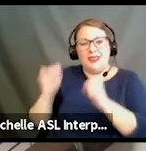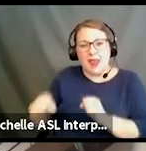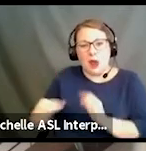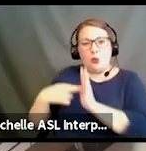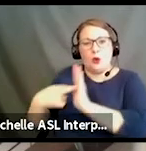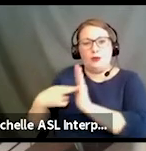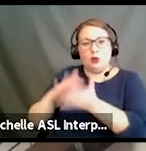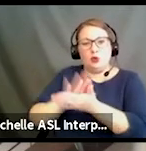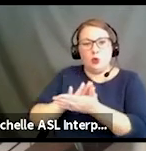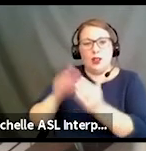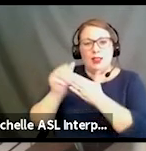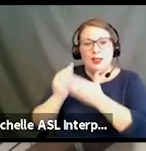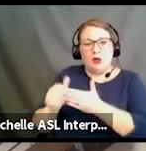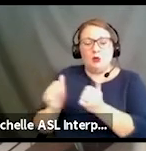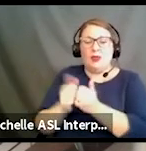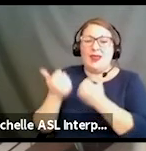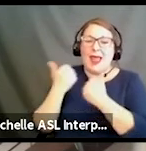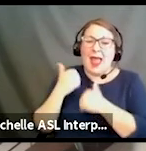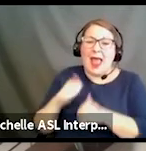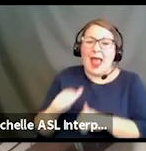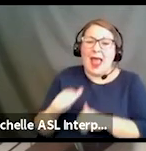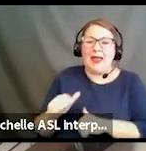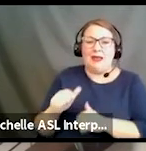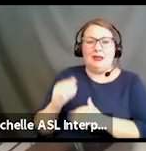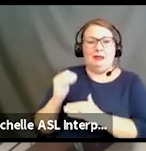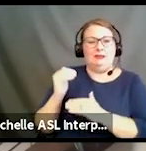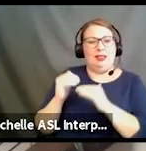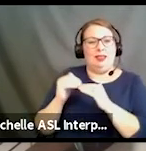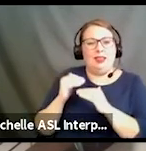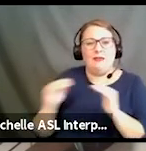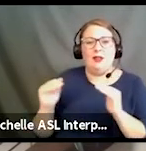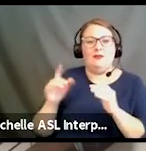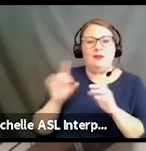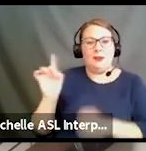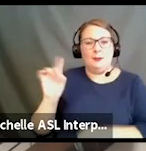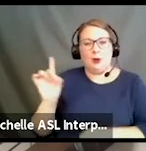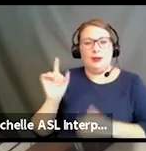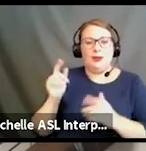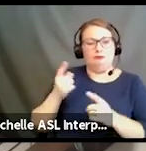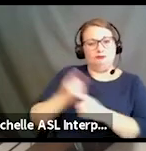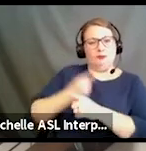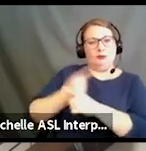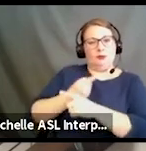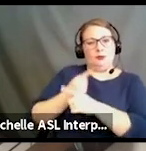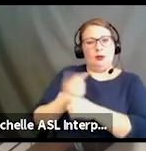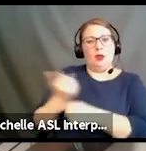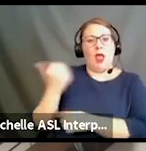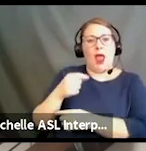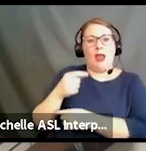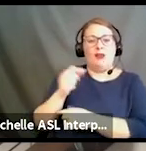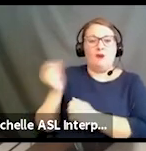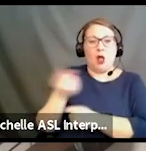represent school leaders with any sense of democratic legitimacy. Any or all